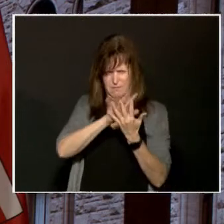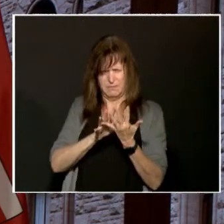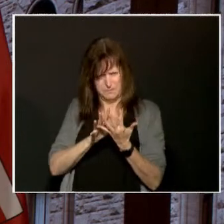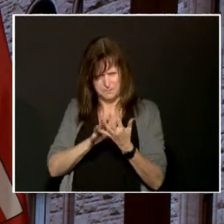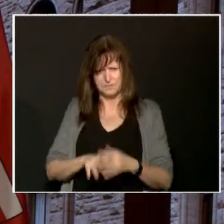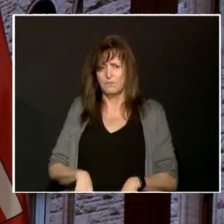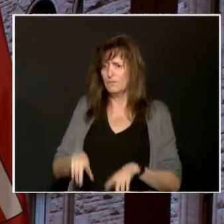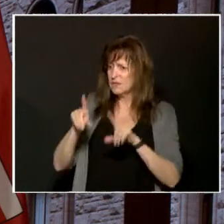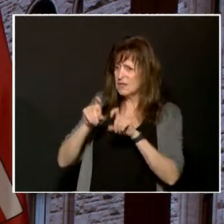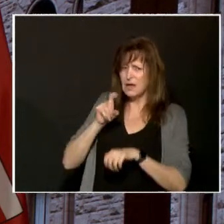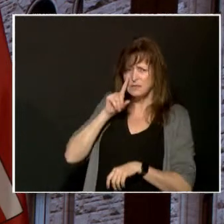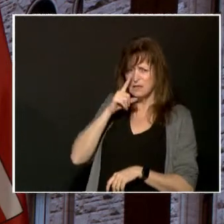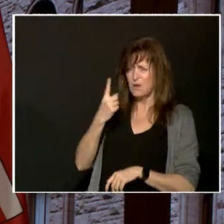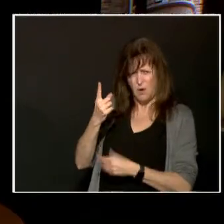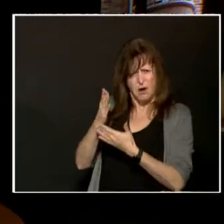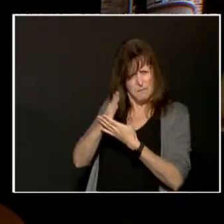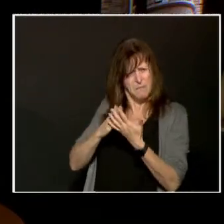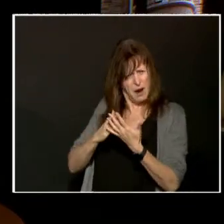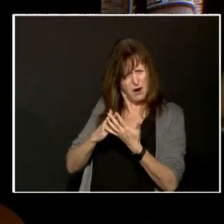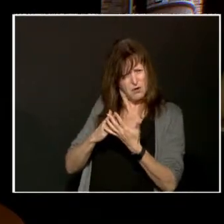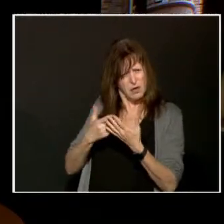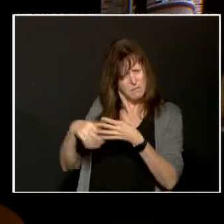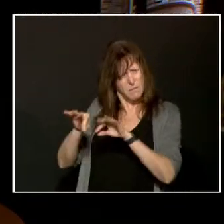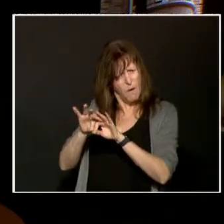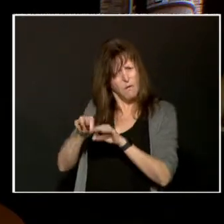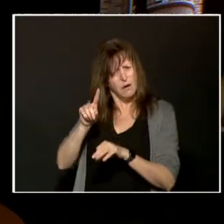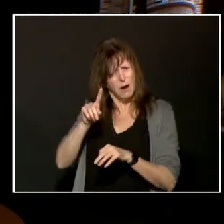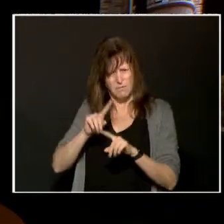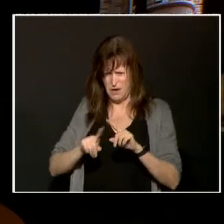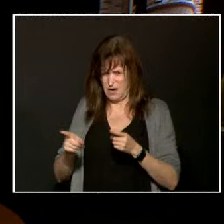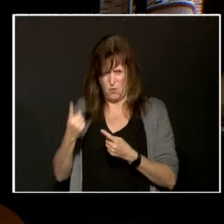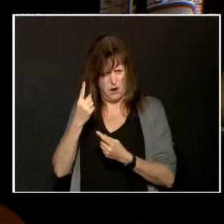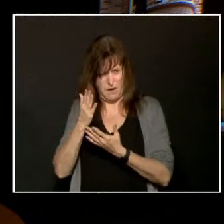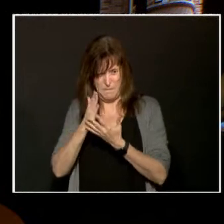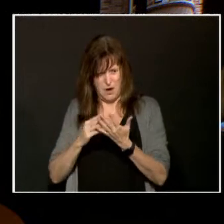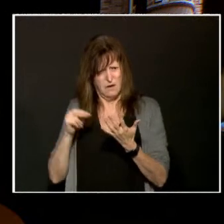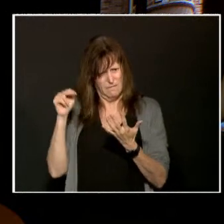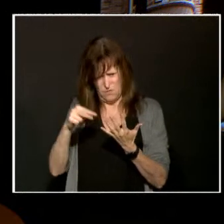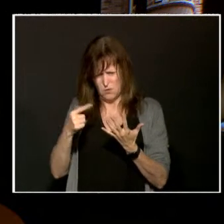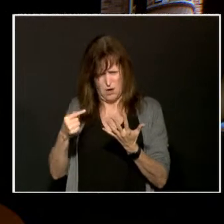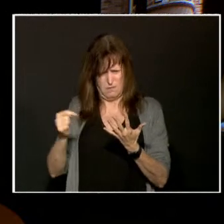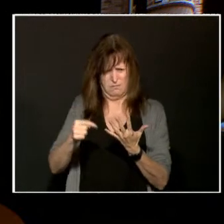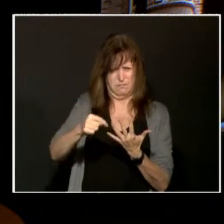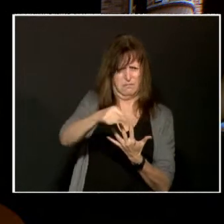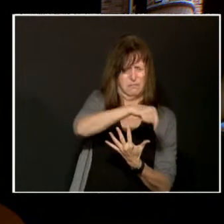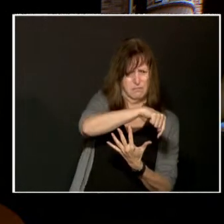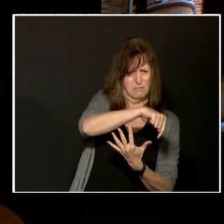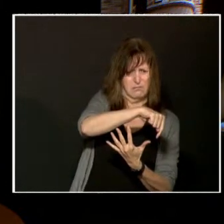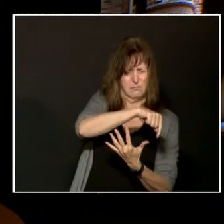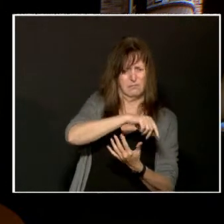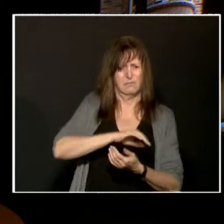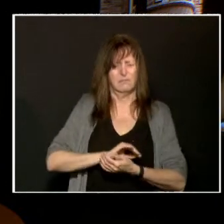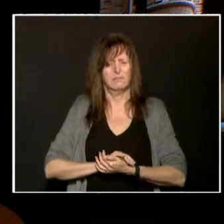part. Next question. Stone at the Globe and Mail.